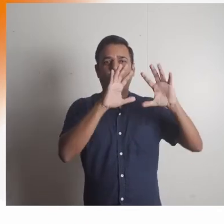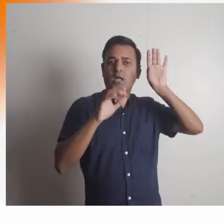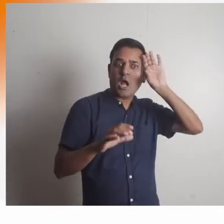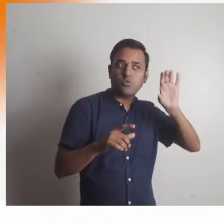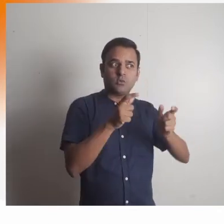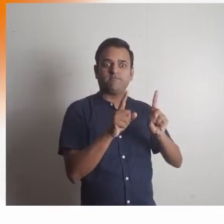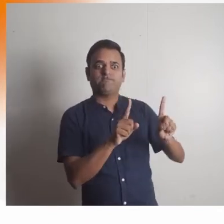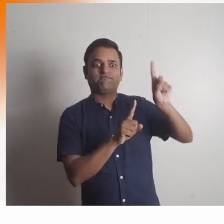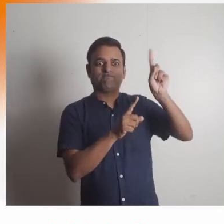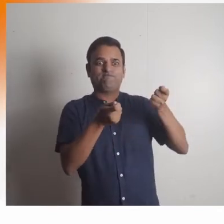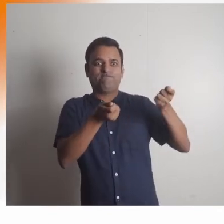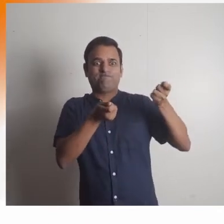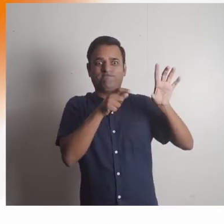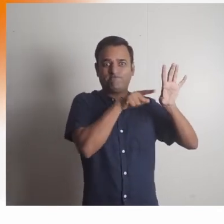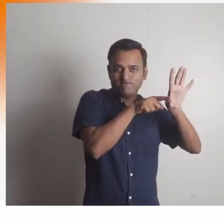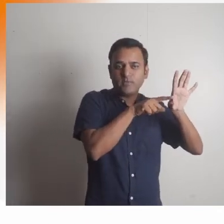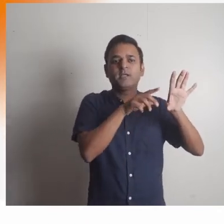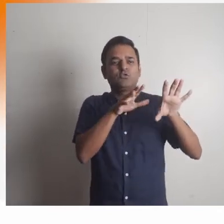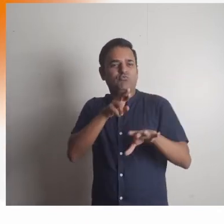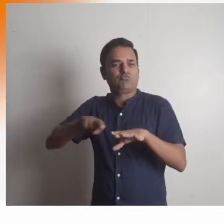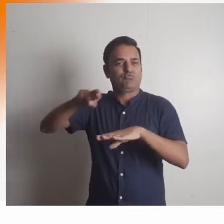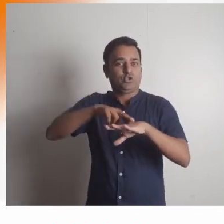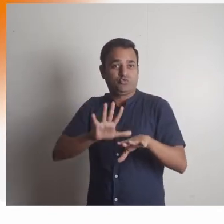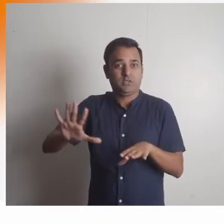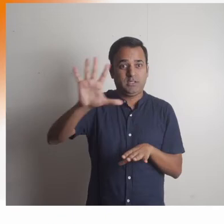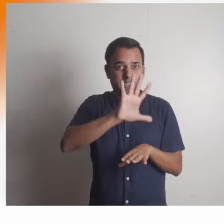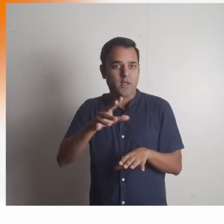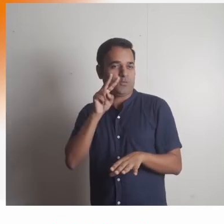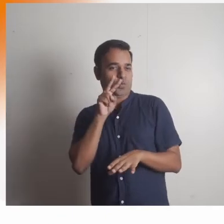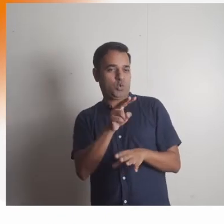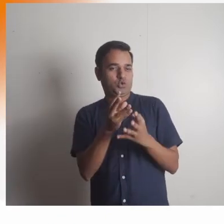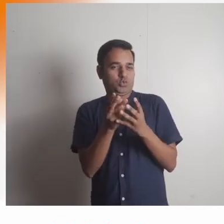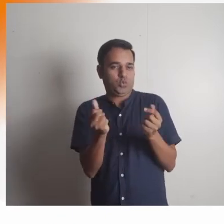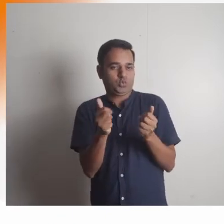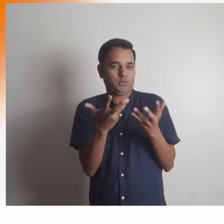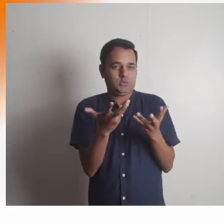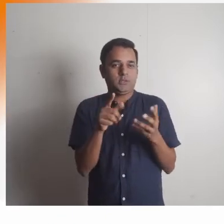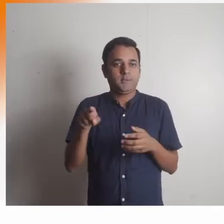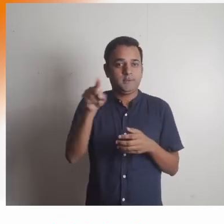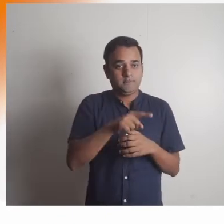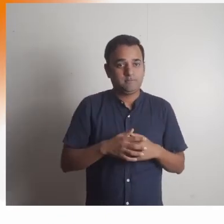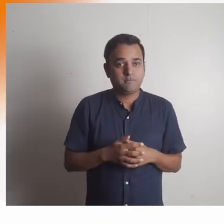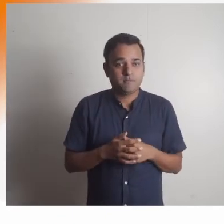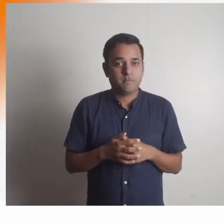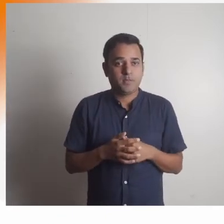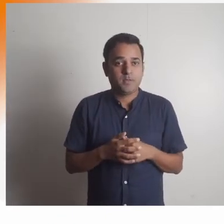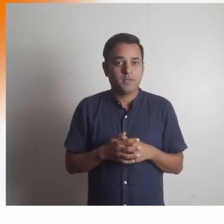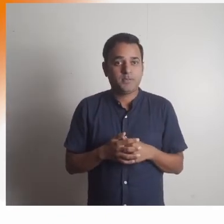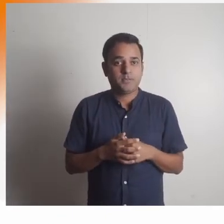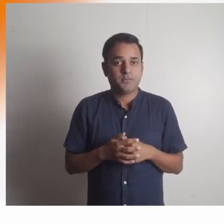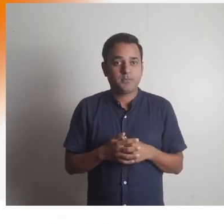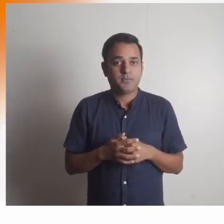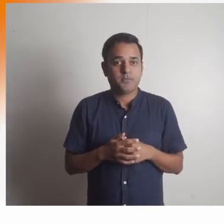Often it does come from somewhere else in the system. So let's be clear that praxis cycles are really, really important in the